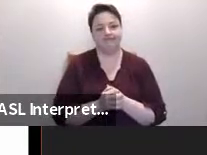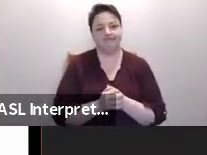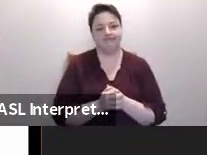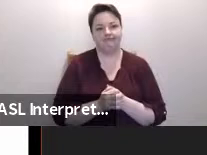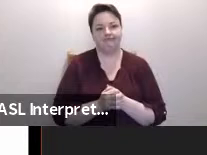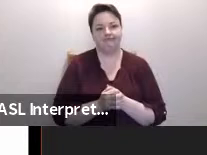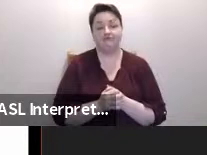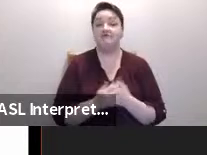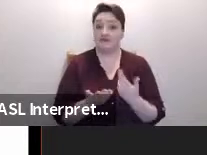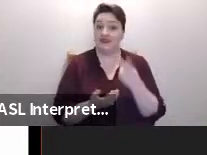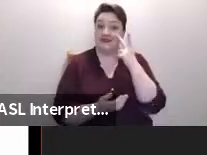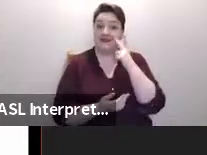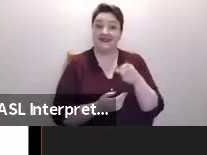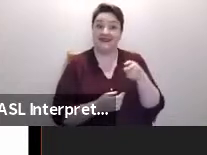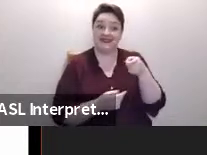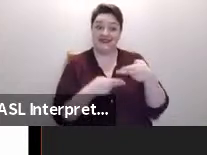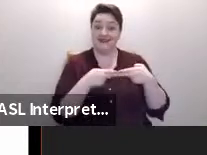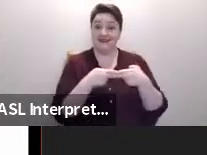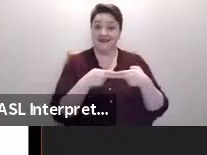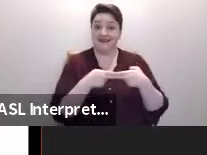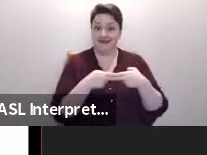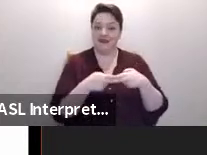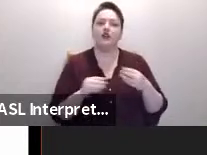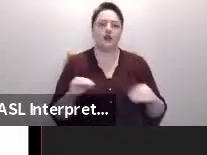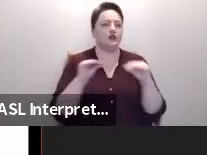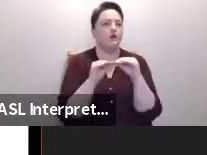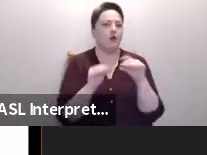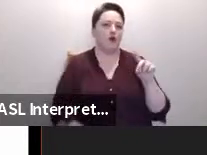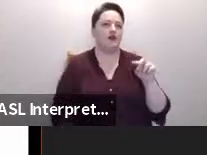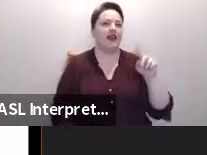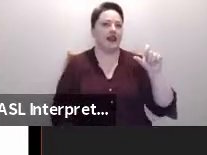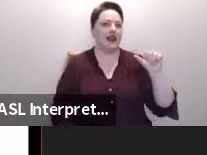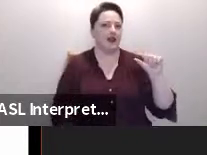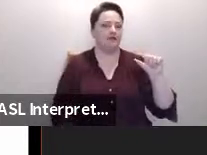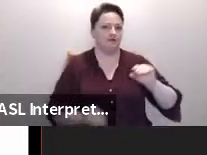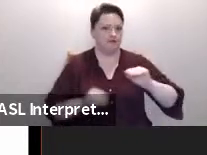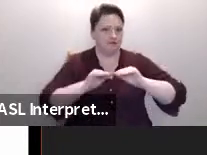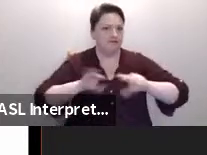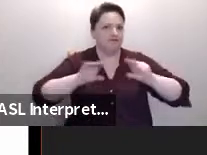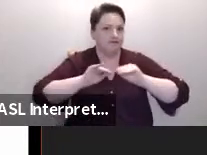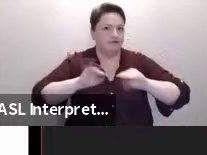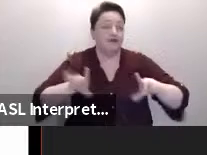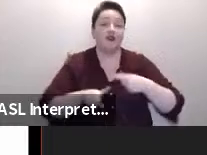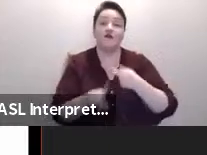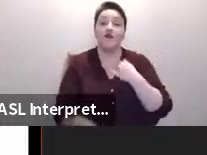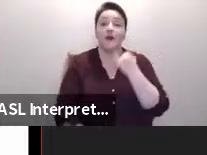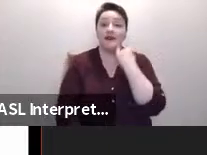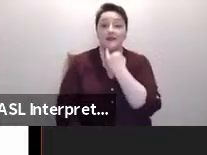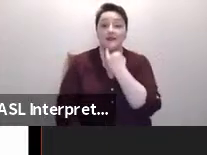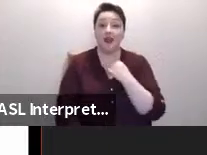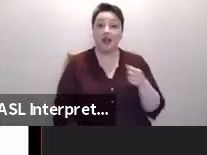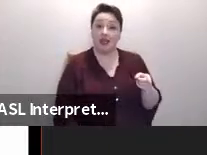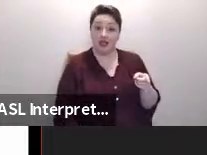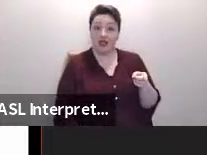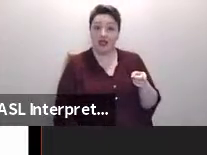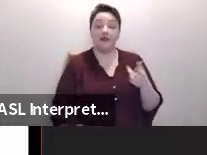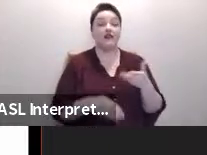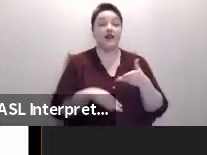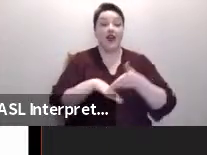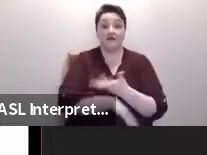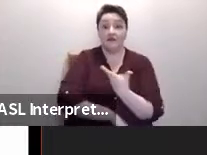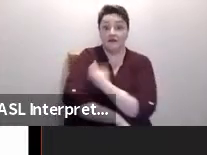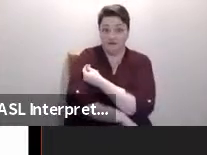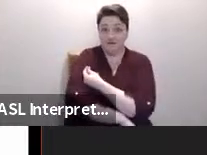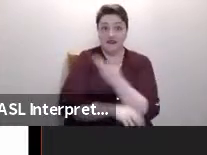As you can see on the slide there is data coming out from Israel showing that after you get vaccinated, you